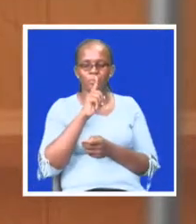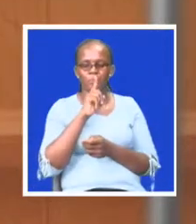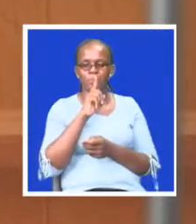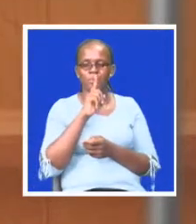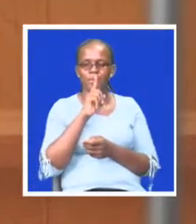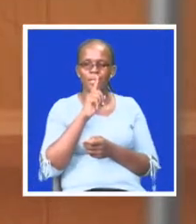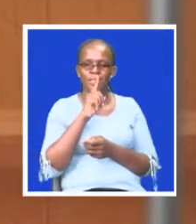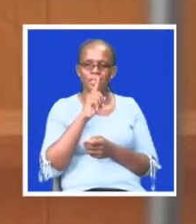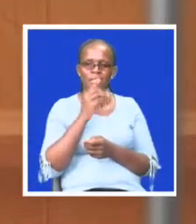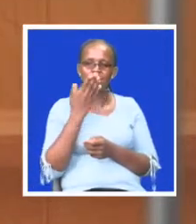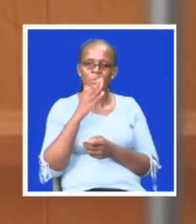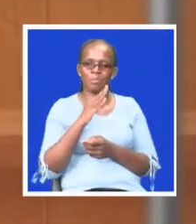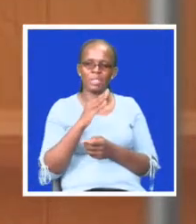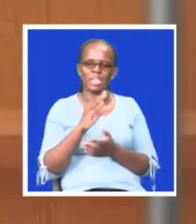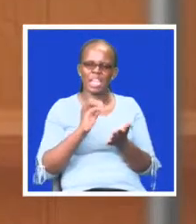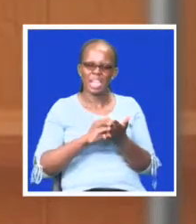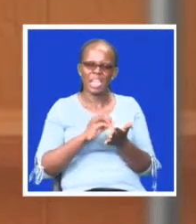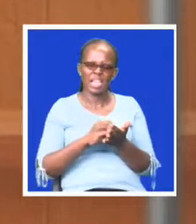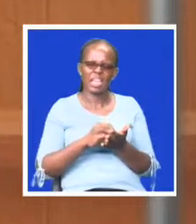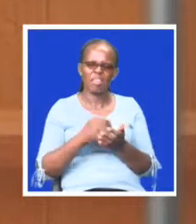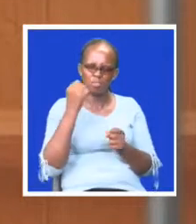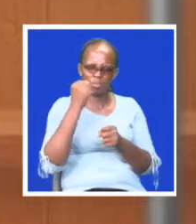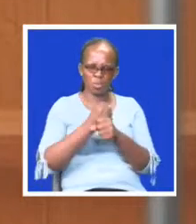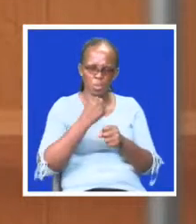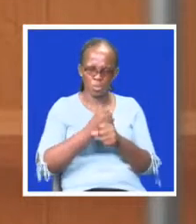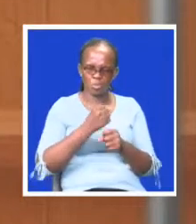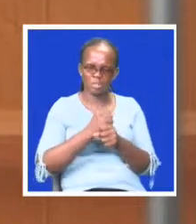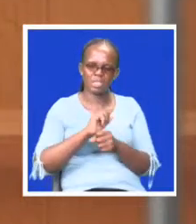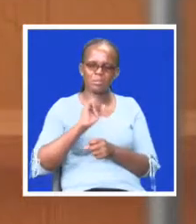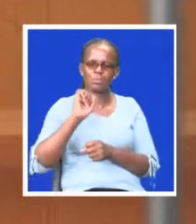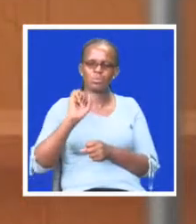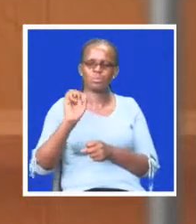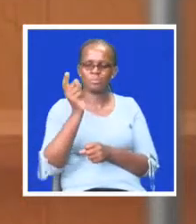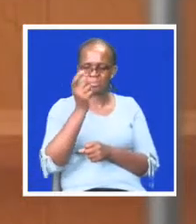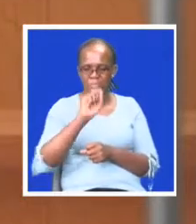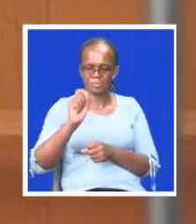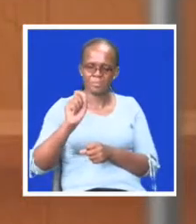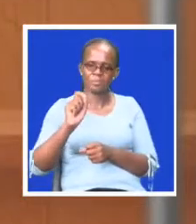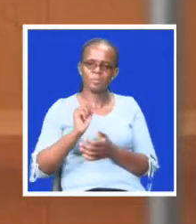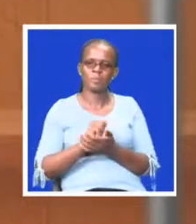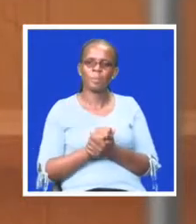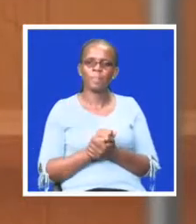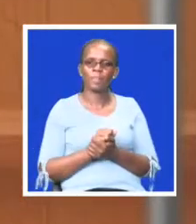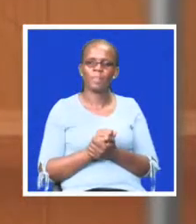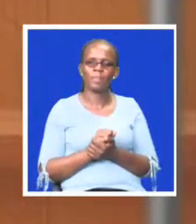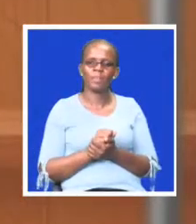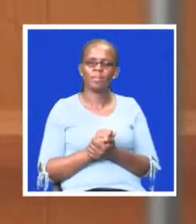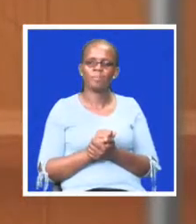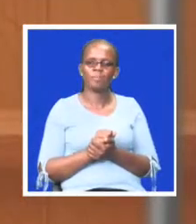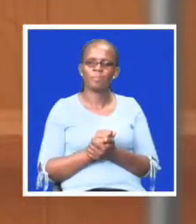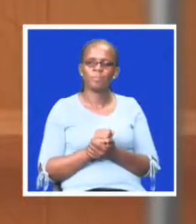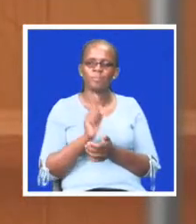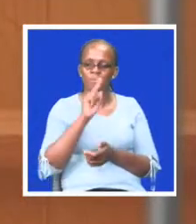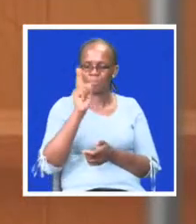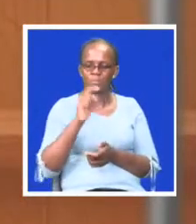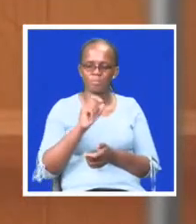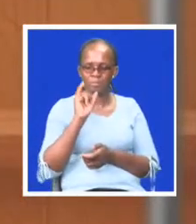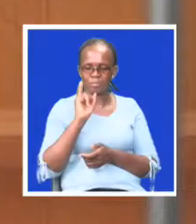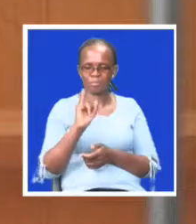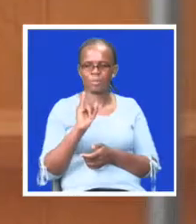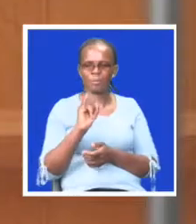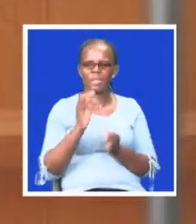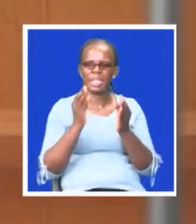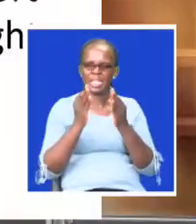we end, I've got an assessment for you here. Question number 1.